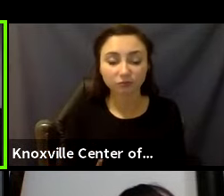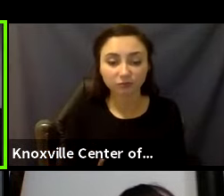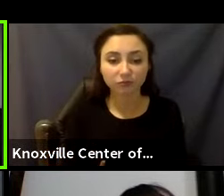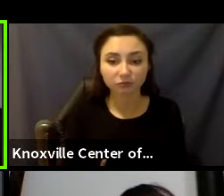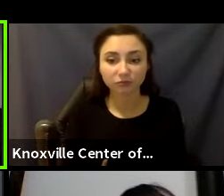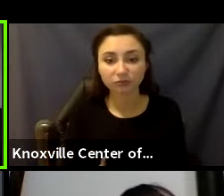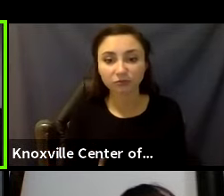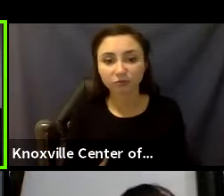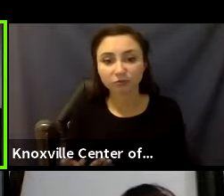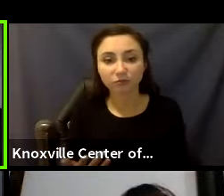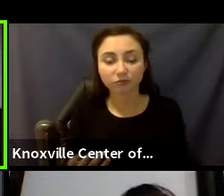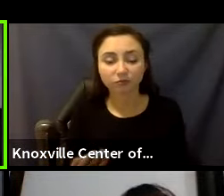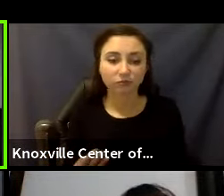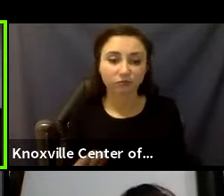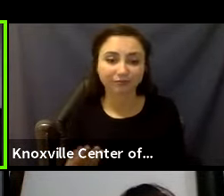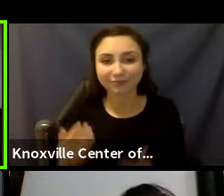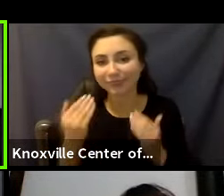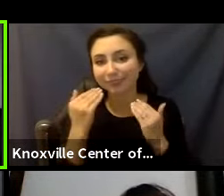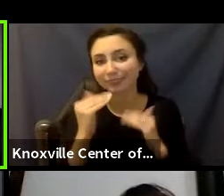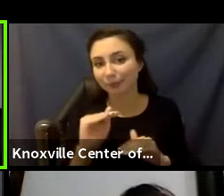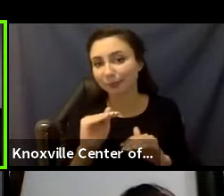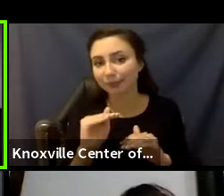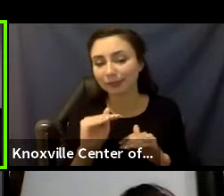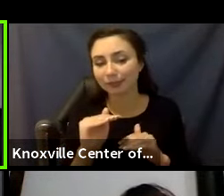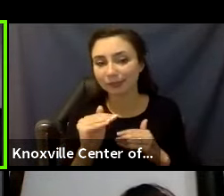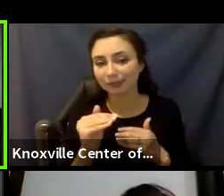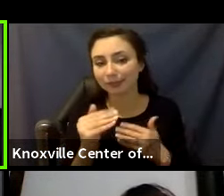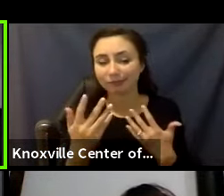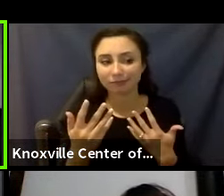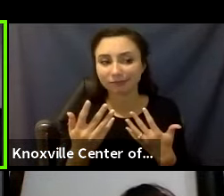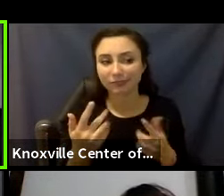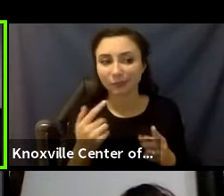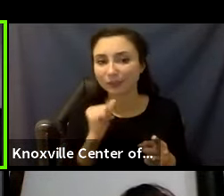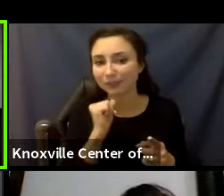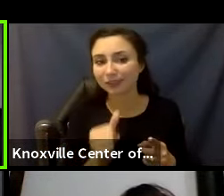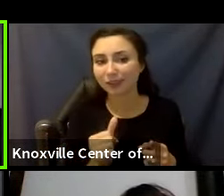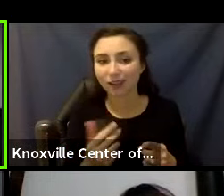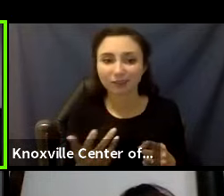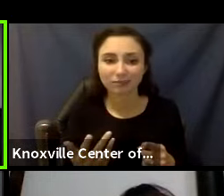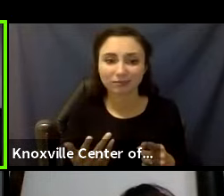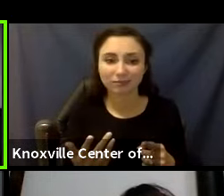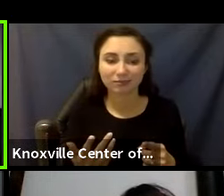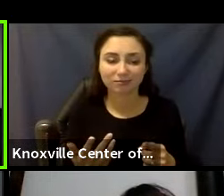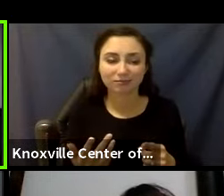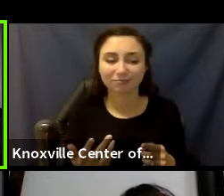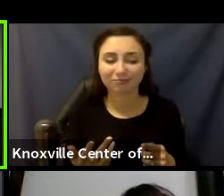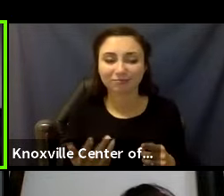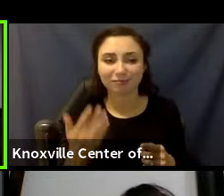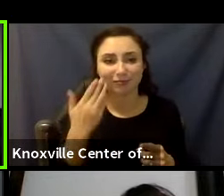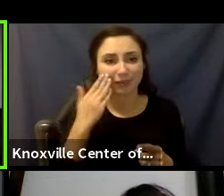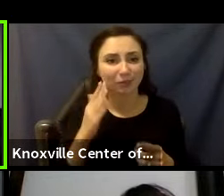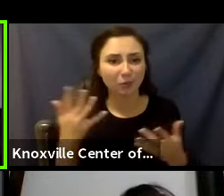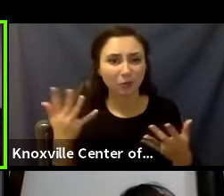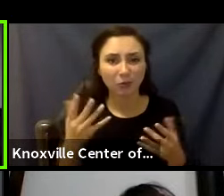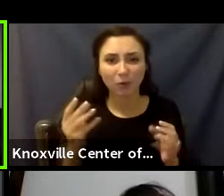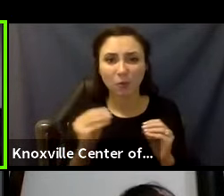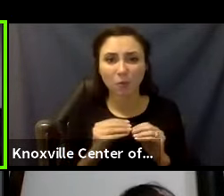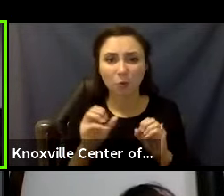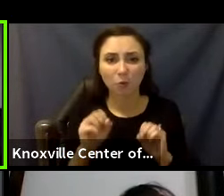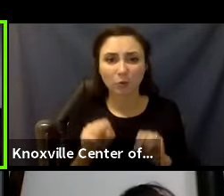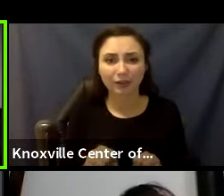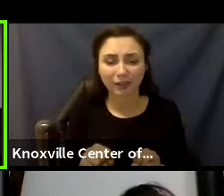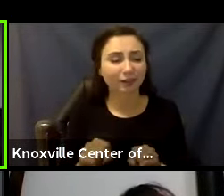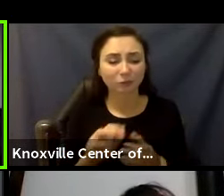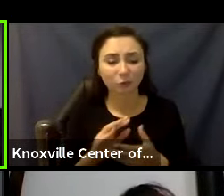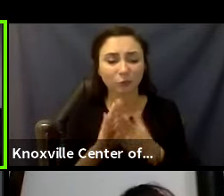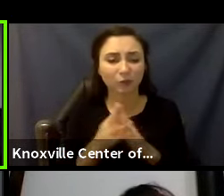so and limited in nature. So I'm not sure what else we could do to make it more